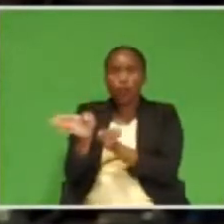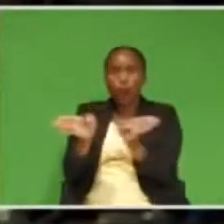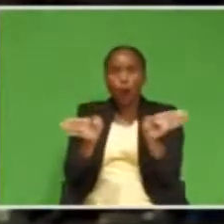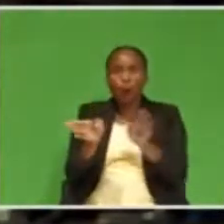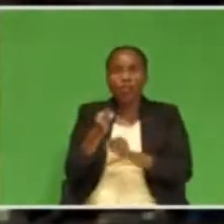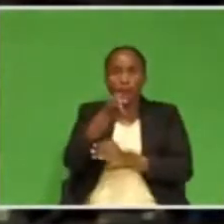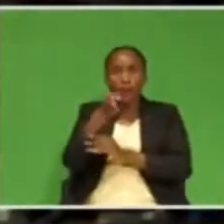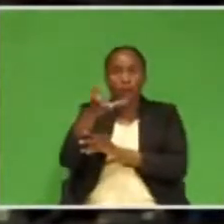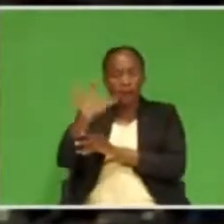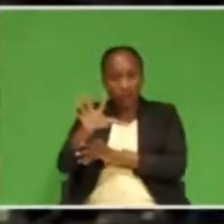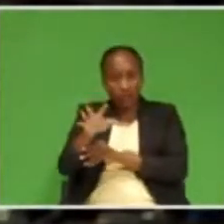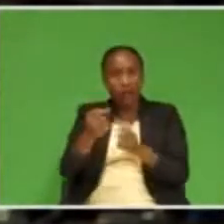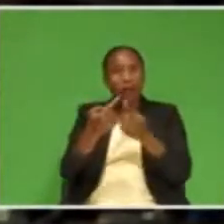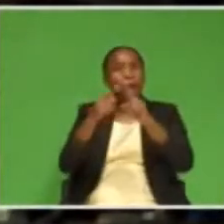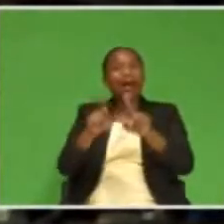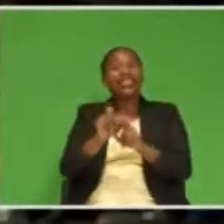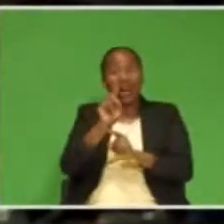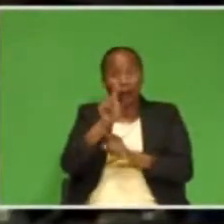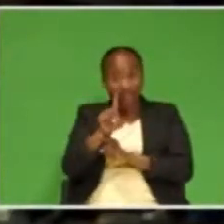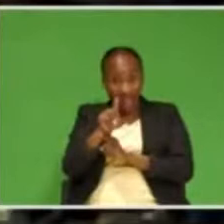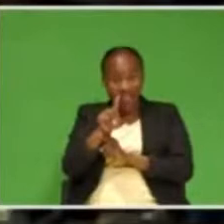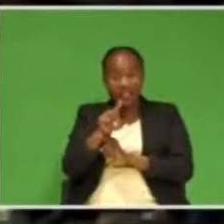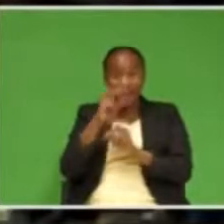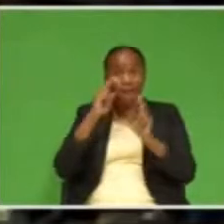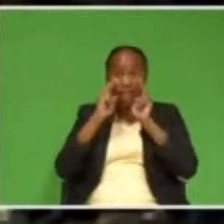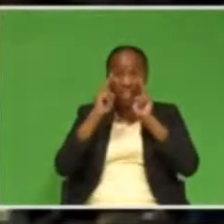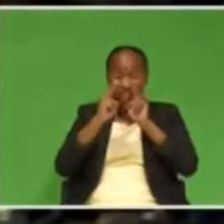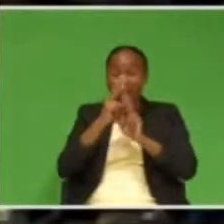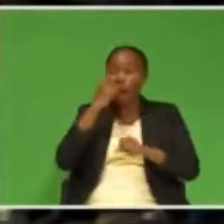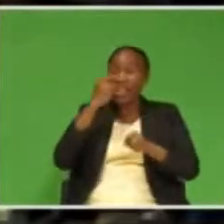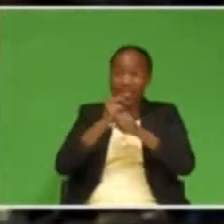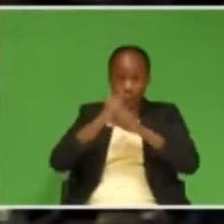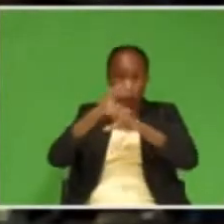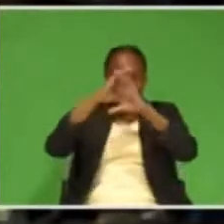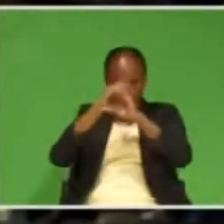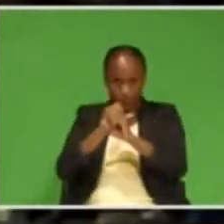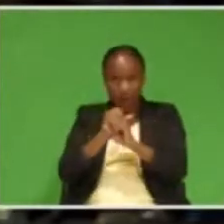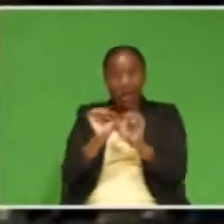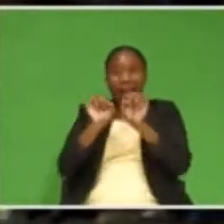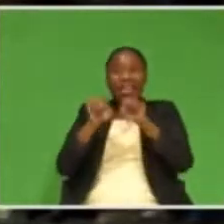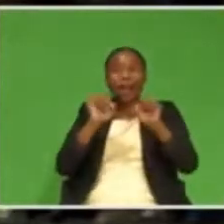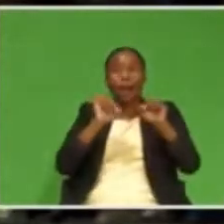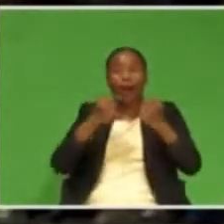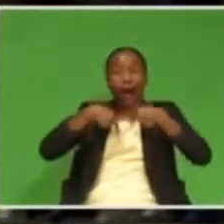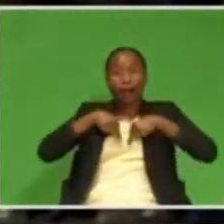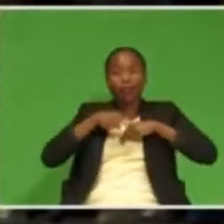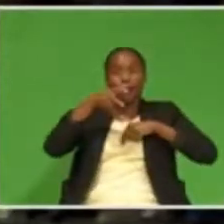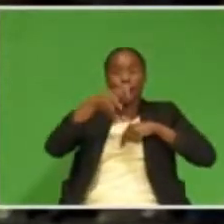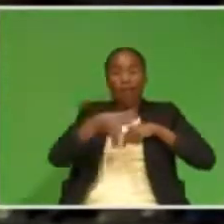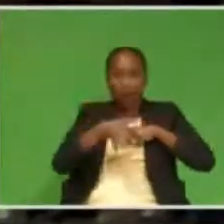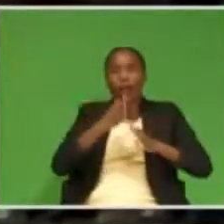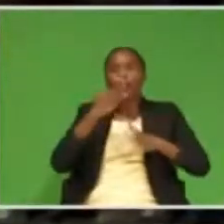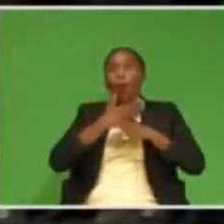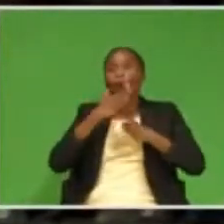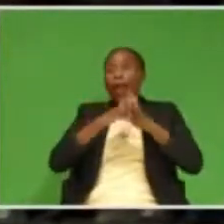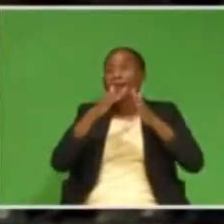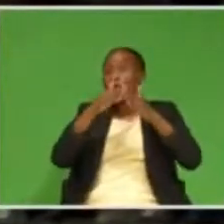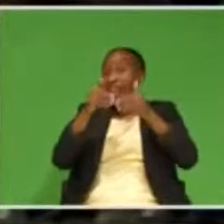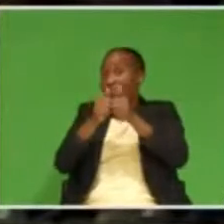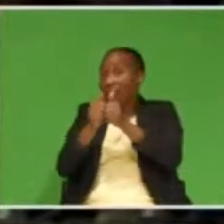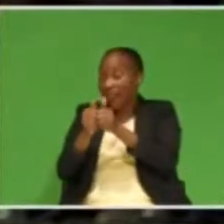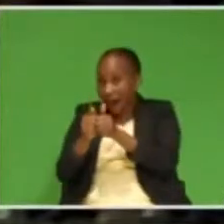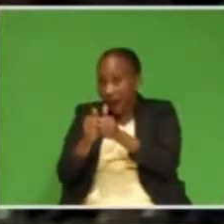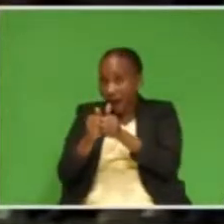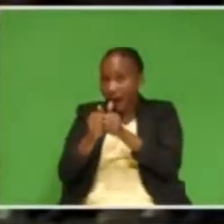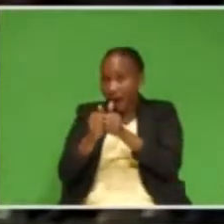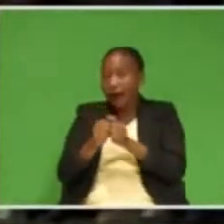they will bring us to that vision. They will enable us to work together and